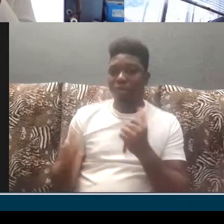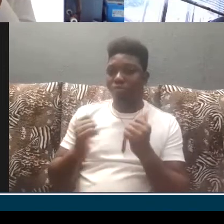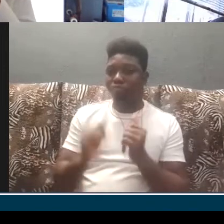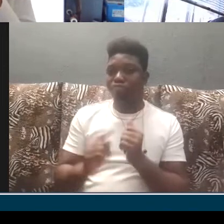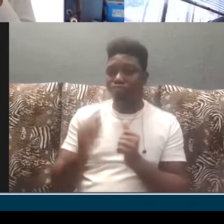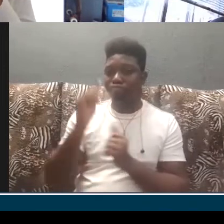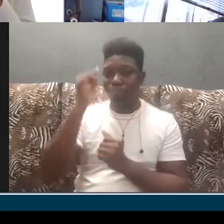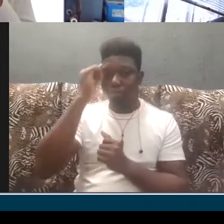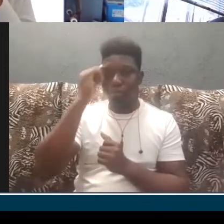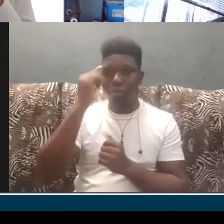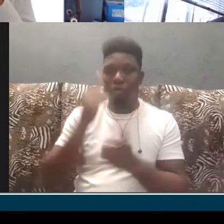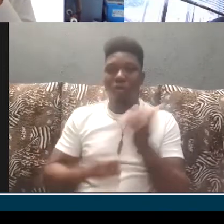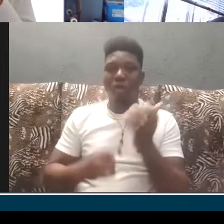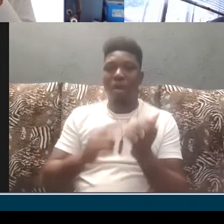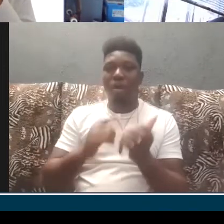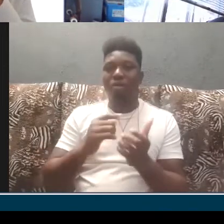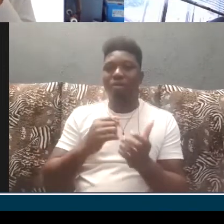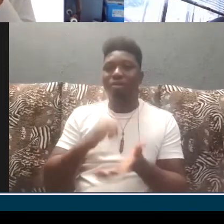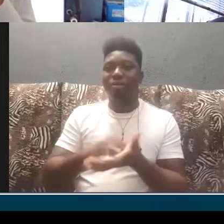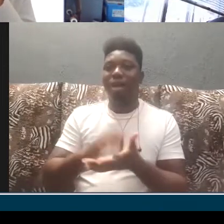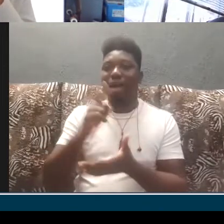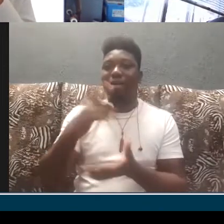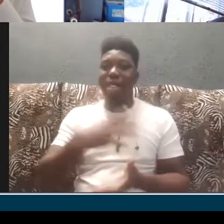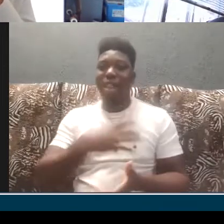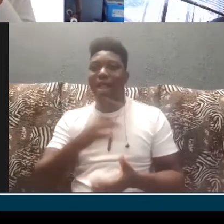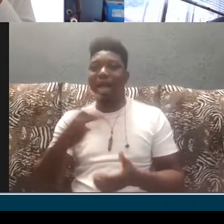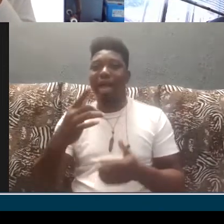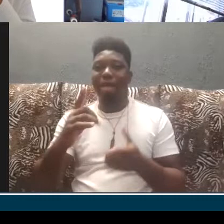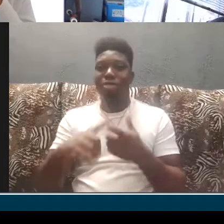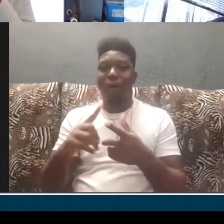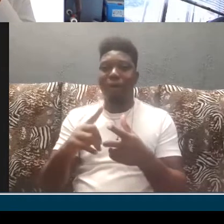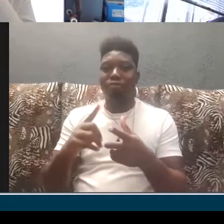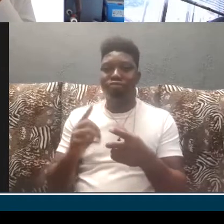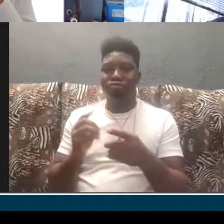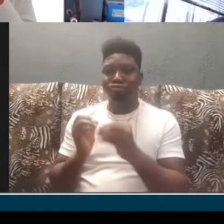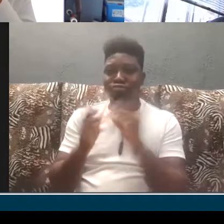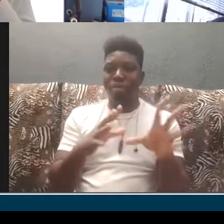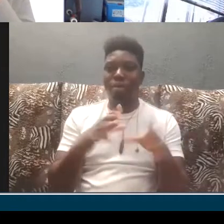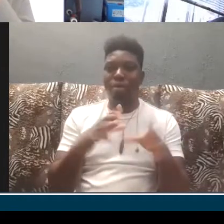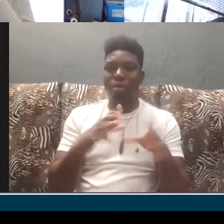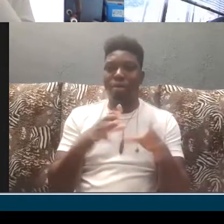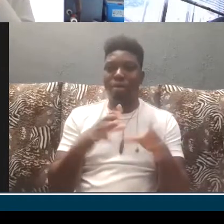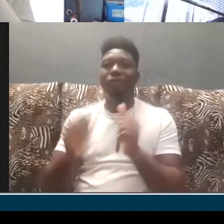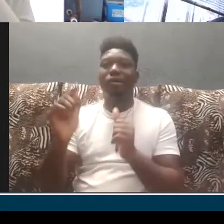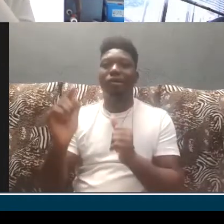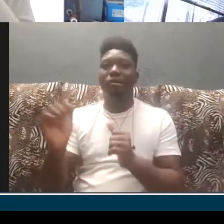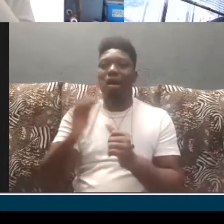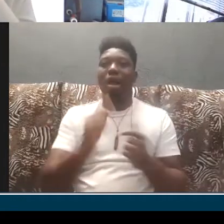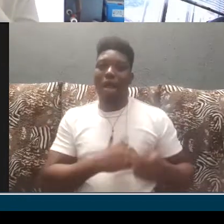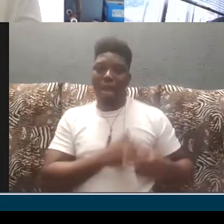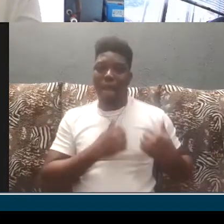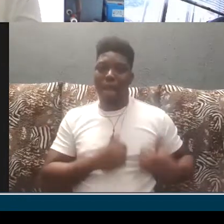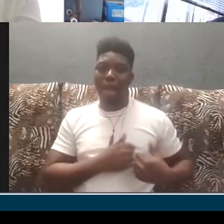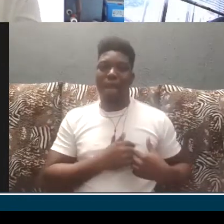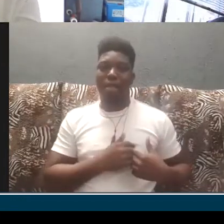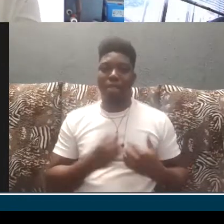like to plant a seed in everybody's hearts or mind today as they prepare for this discussion and as they walk away